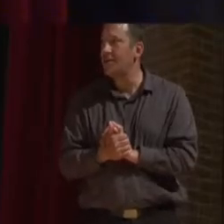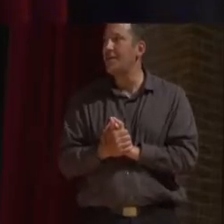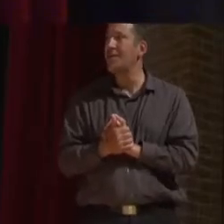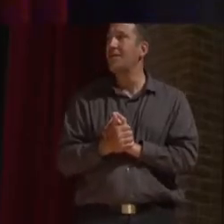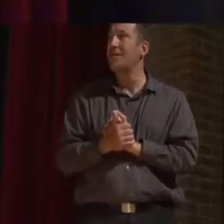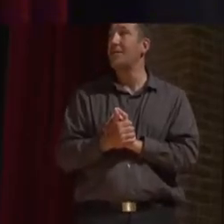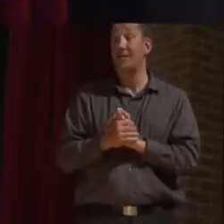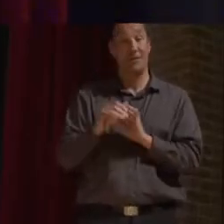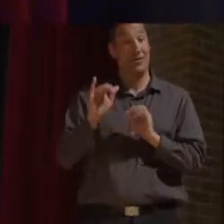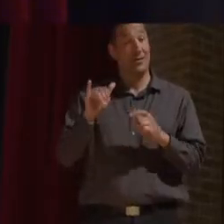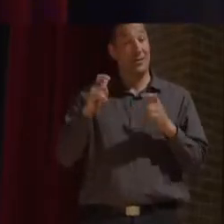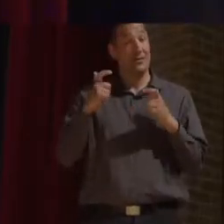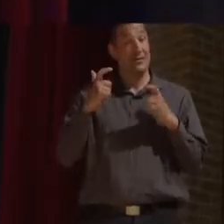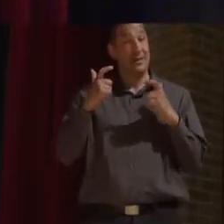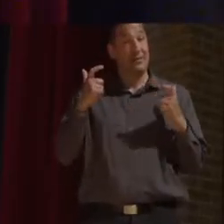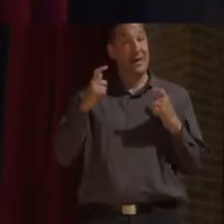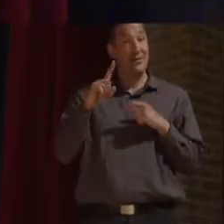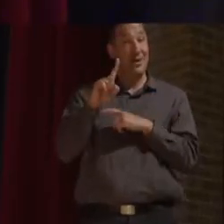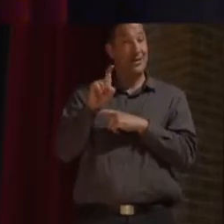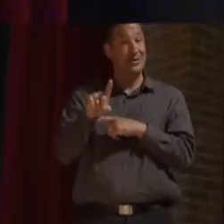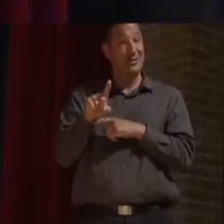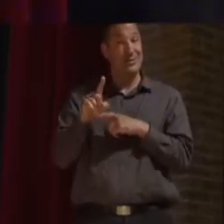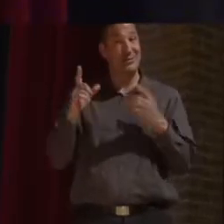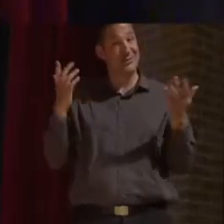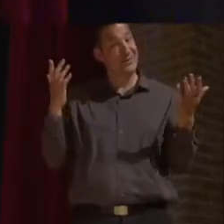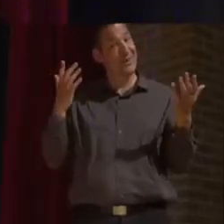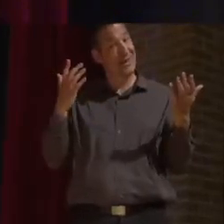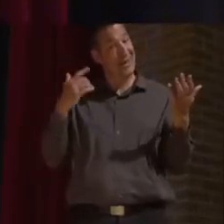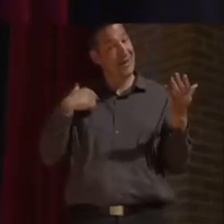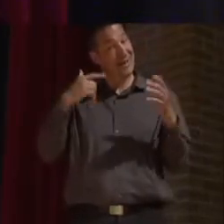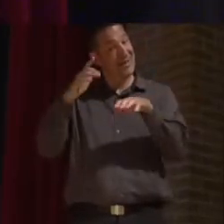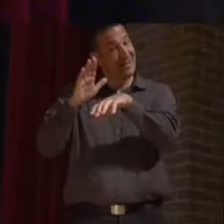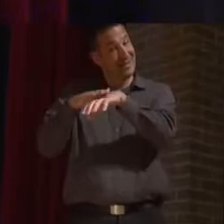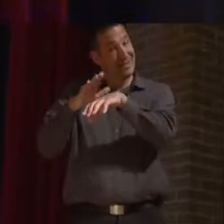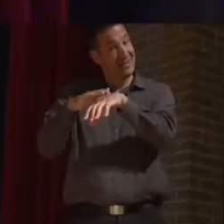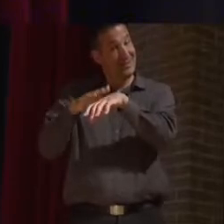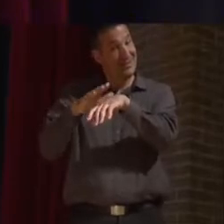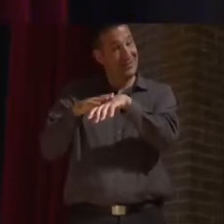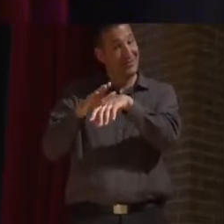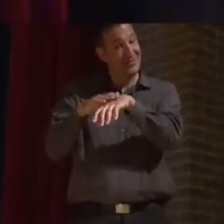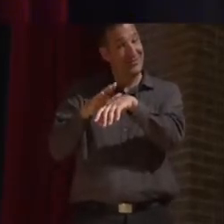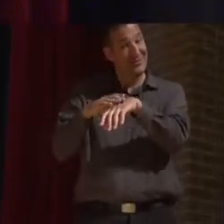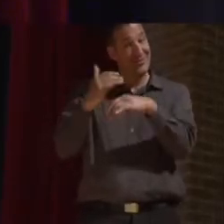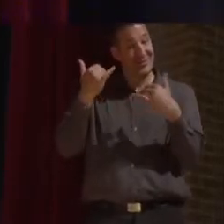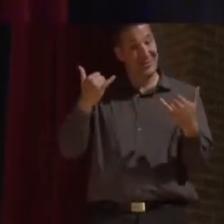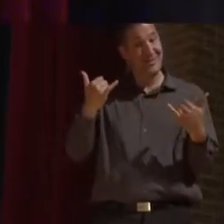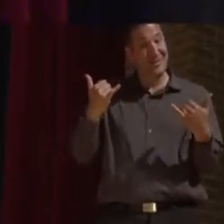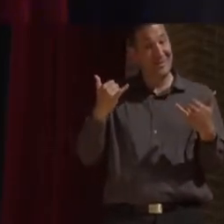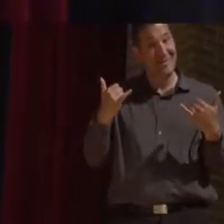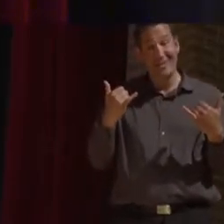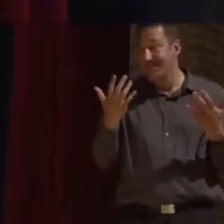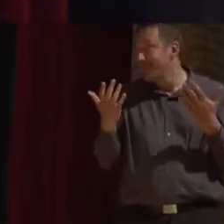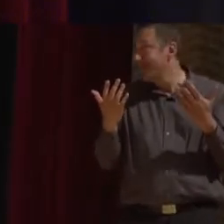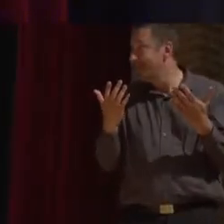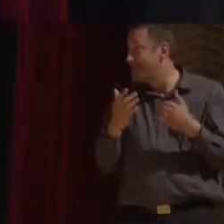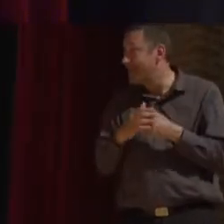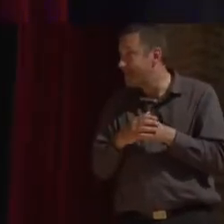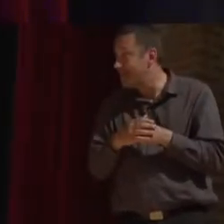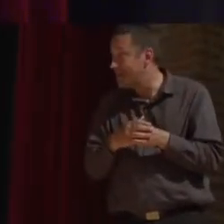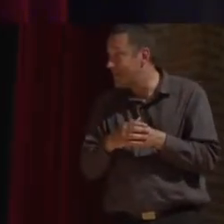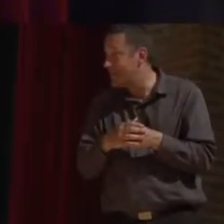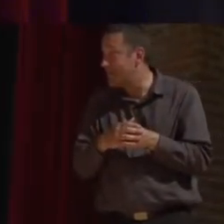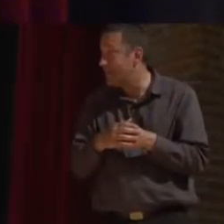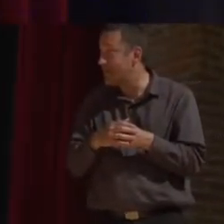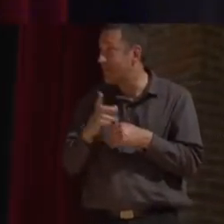This is the big question. I warmed you up now with all these other ones. Now here's the big one. Since this is a